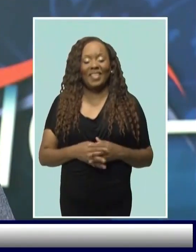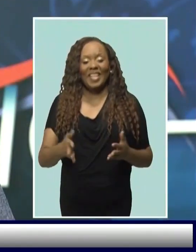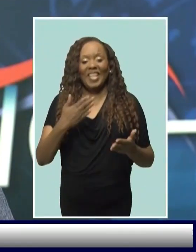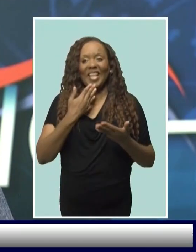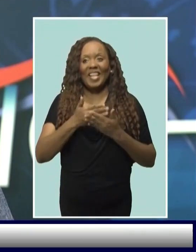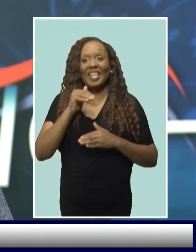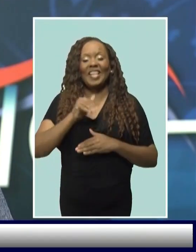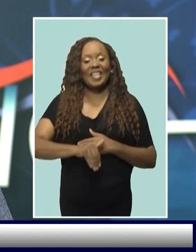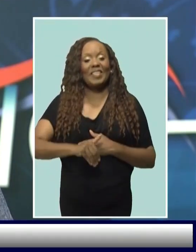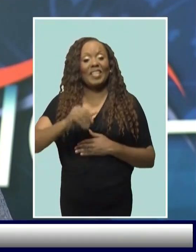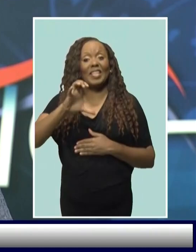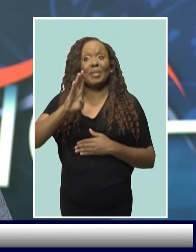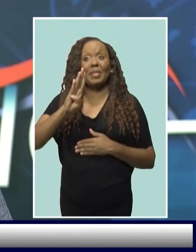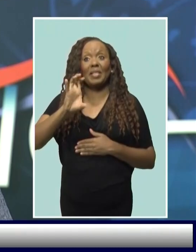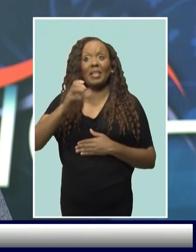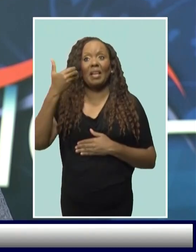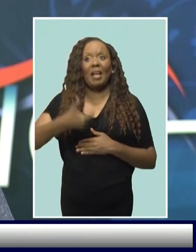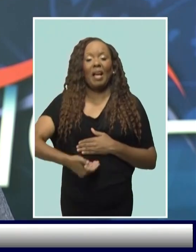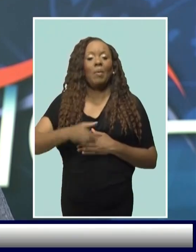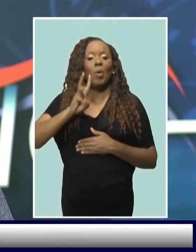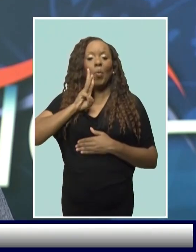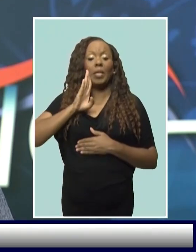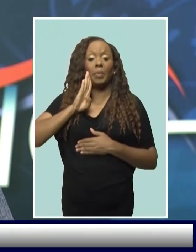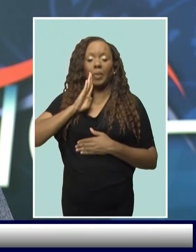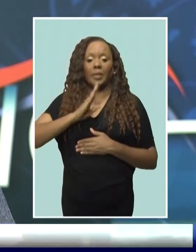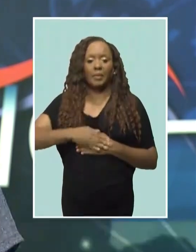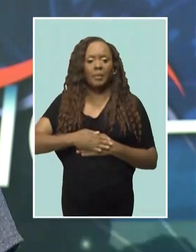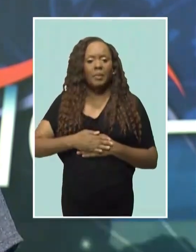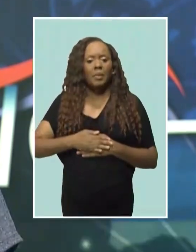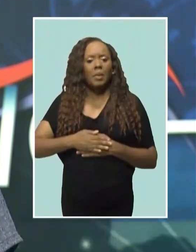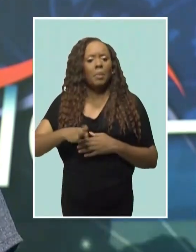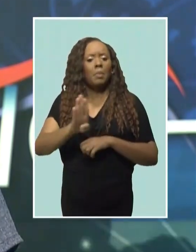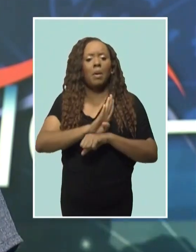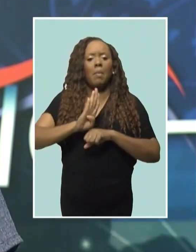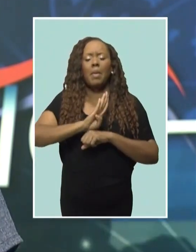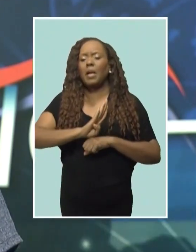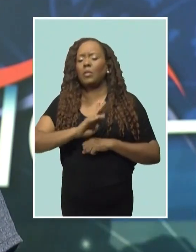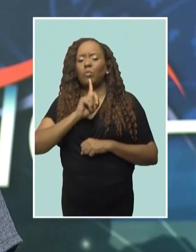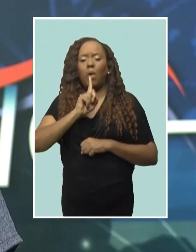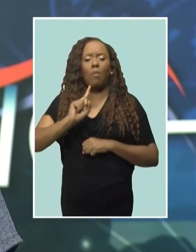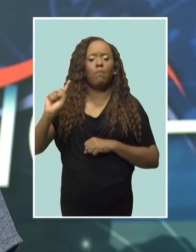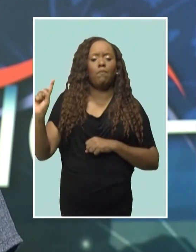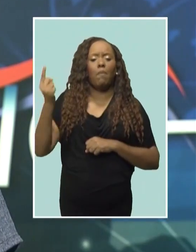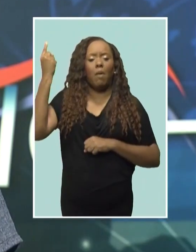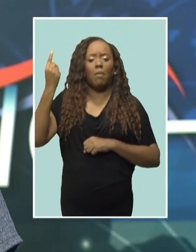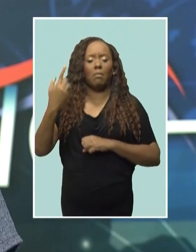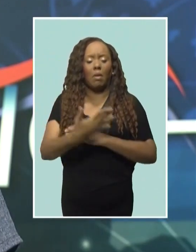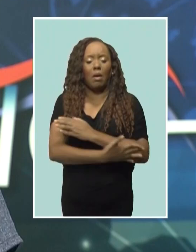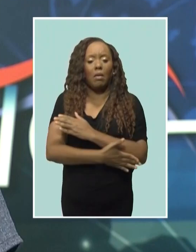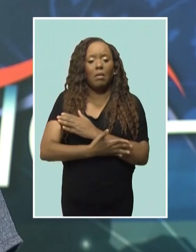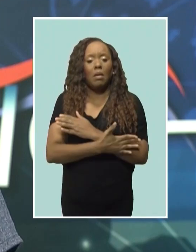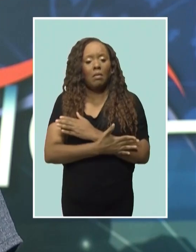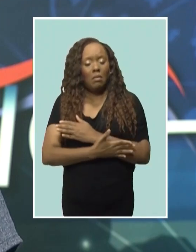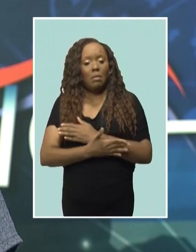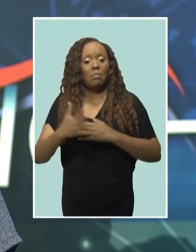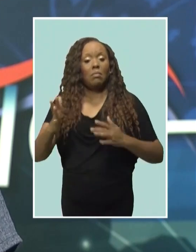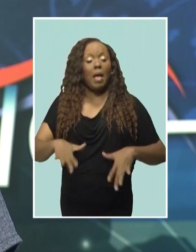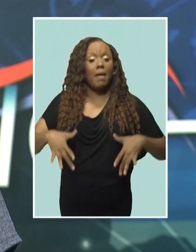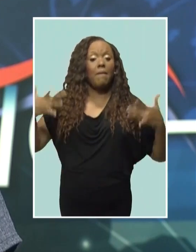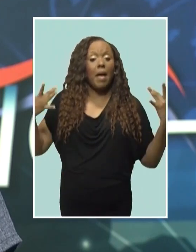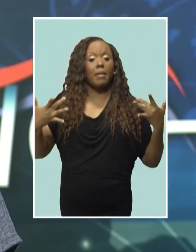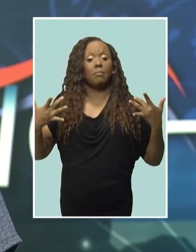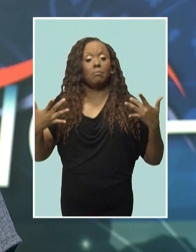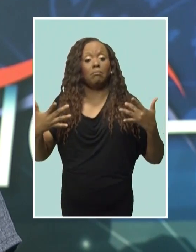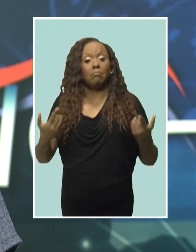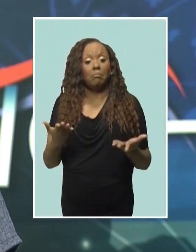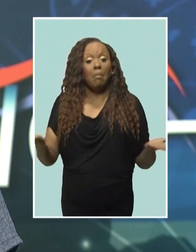Good evening with the CBC NewsNight. I'm Wendy Burke. Barbados has created history, becoming the first country to ever stage the UNCTAD Global